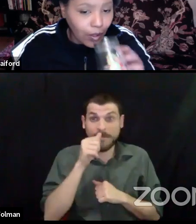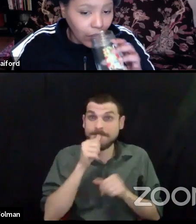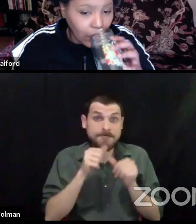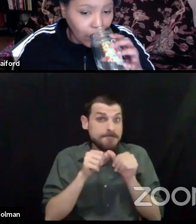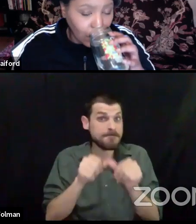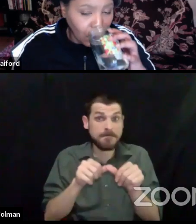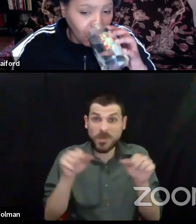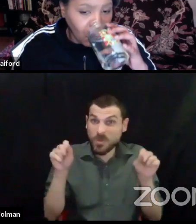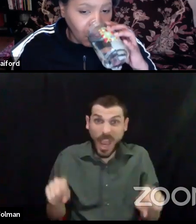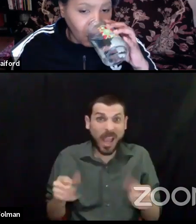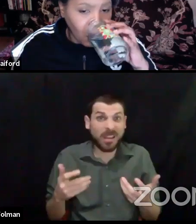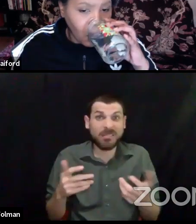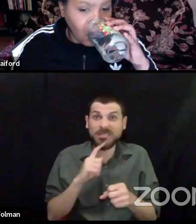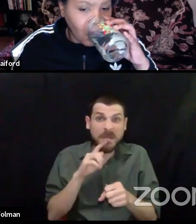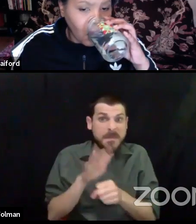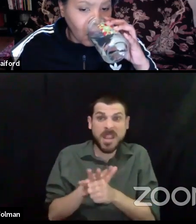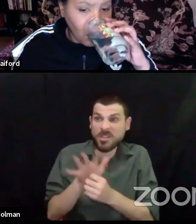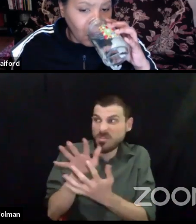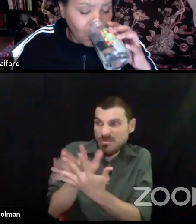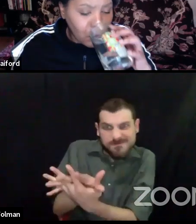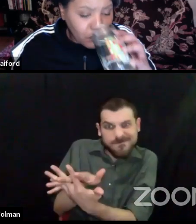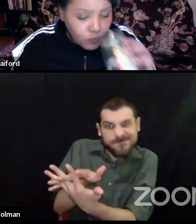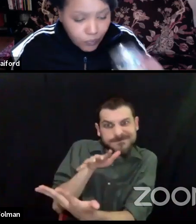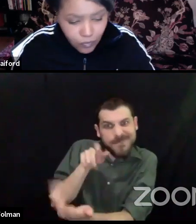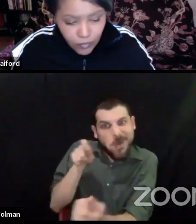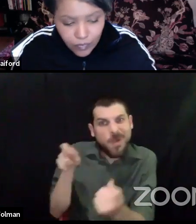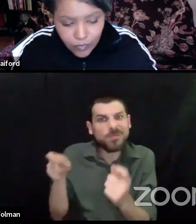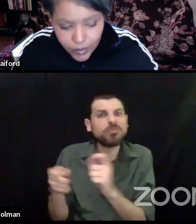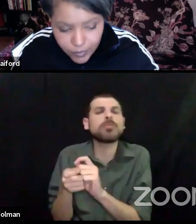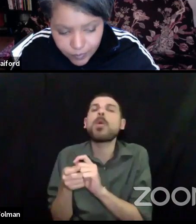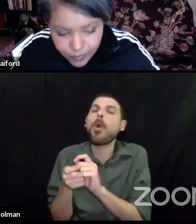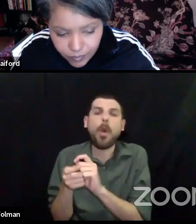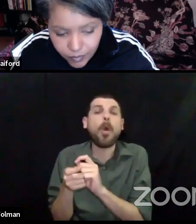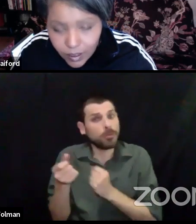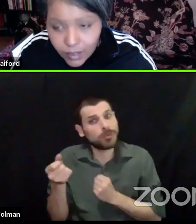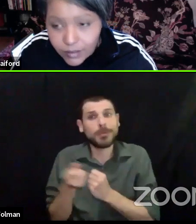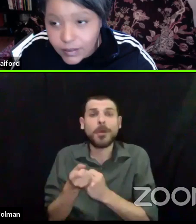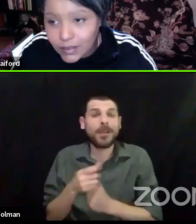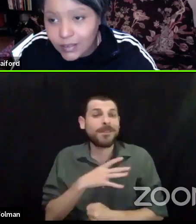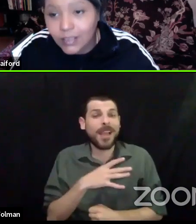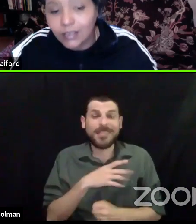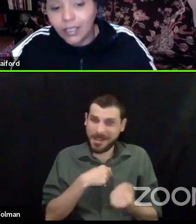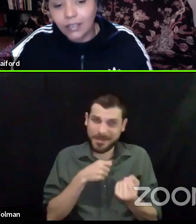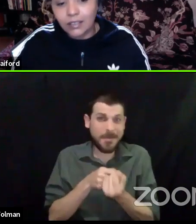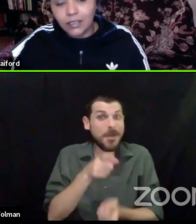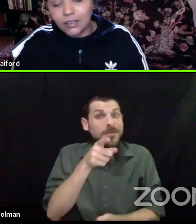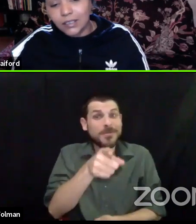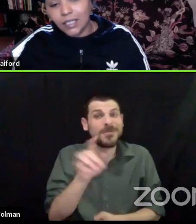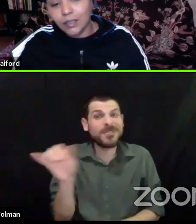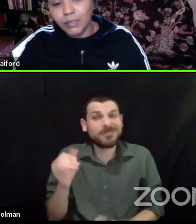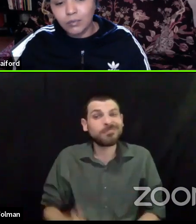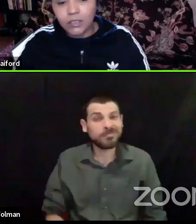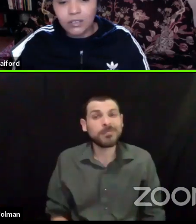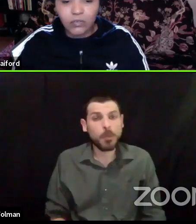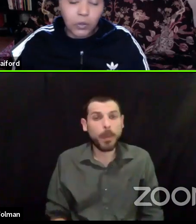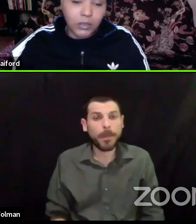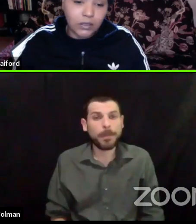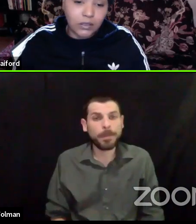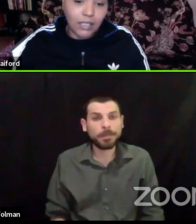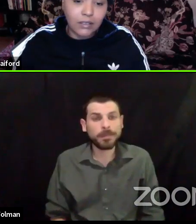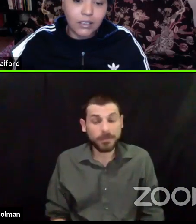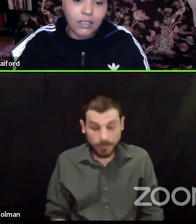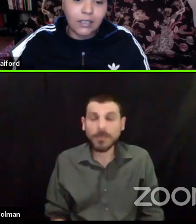there and move things from that level, then we can support that. And this is the thing, that the things that are being moved